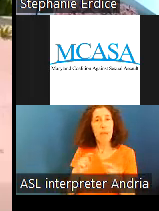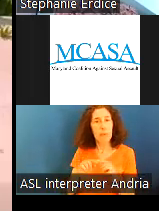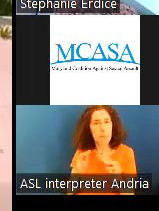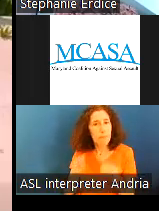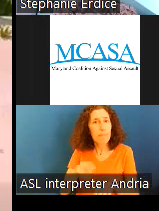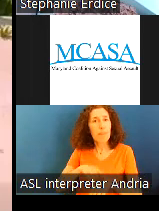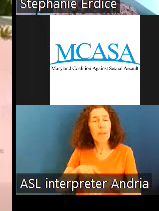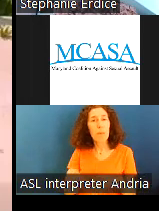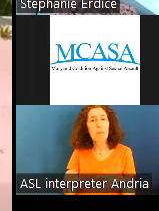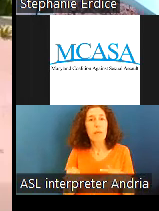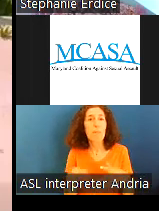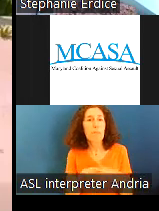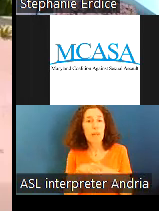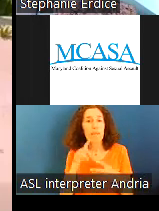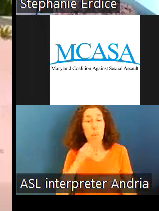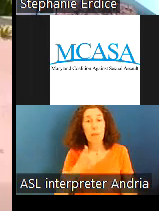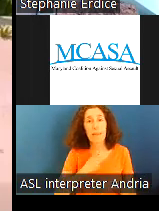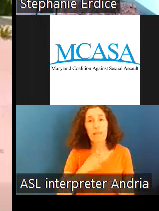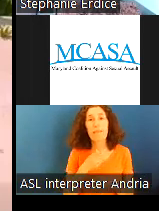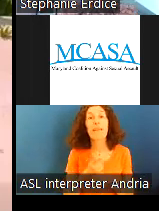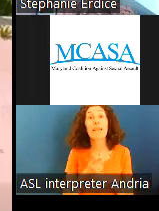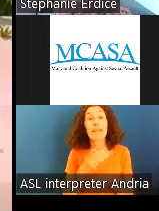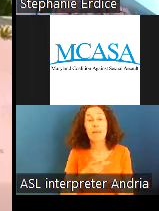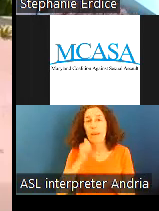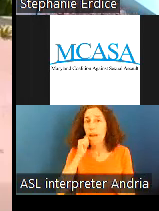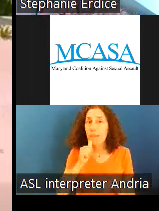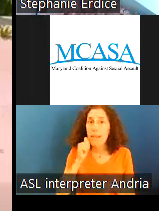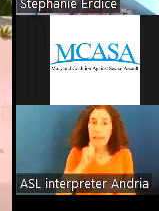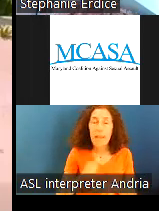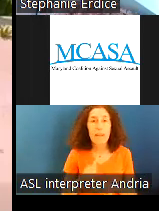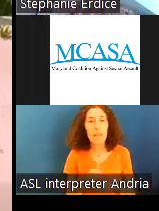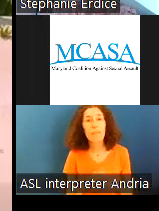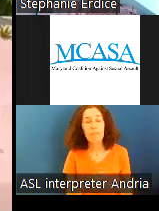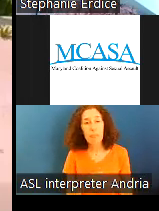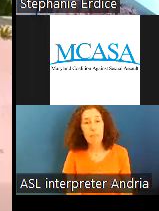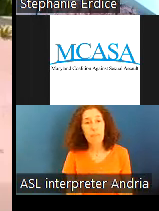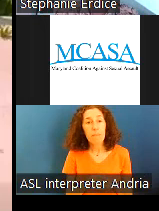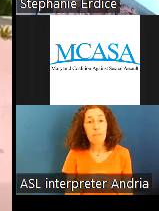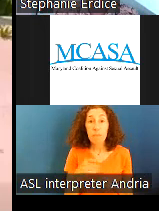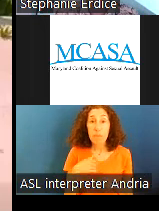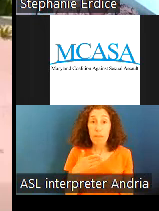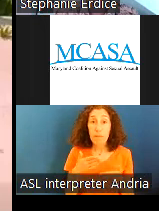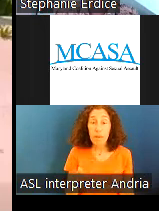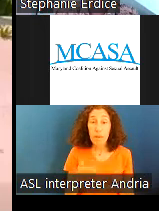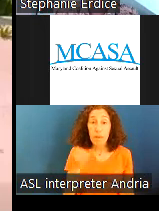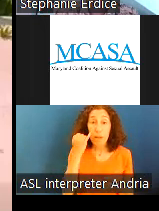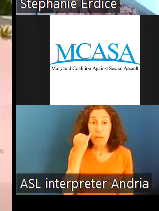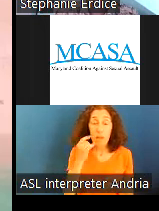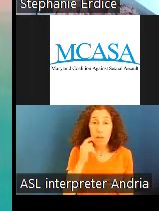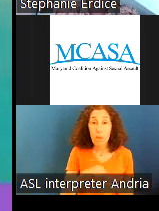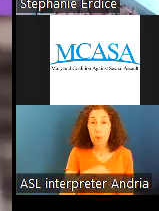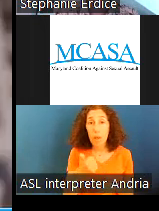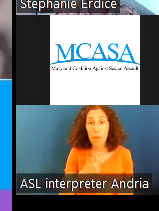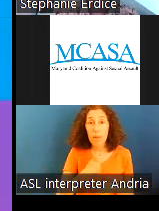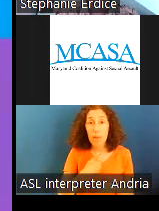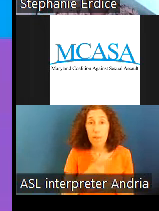you do some self-care. So if you have other suggestions for professional self-care, please put those in the chat. I